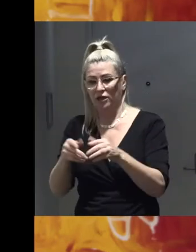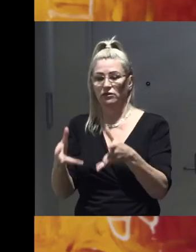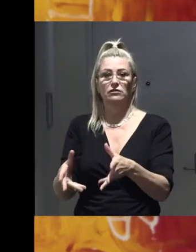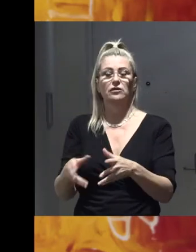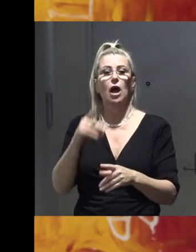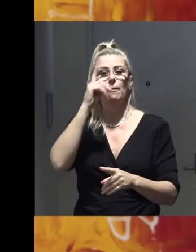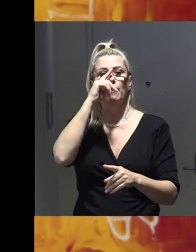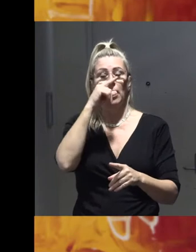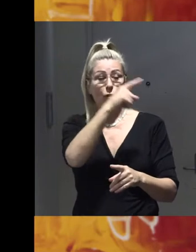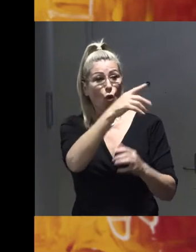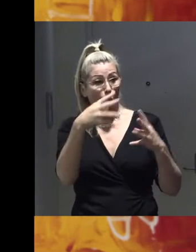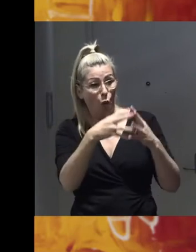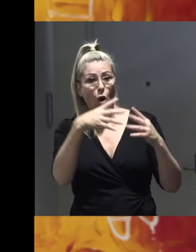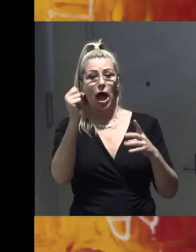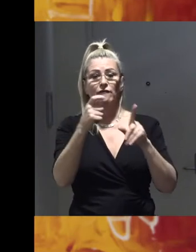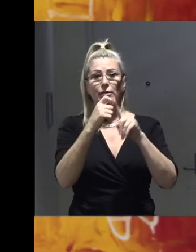from post-traumatic stress.